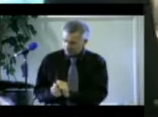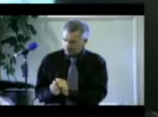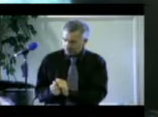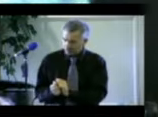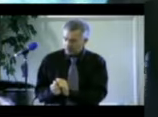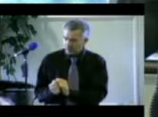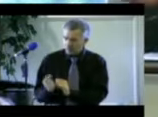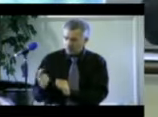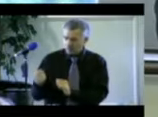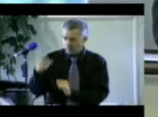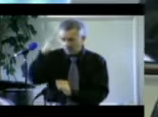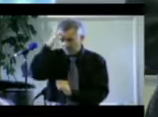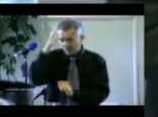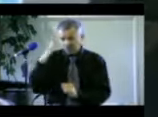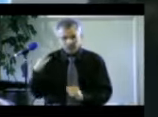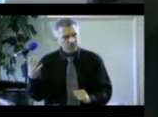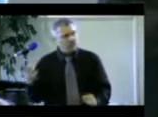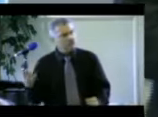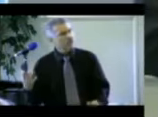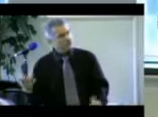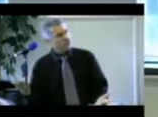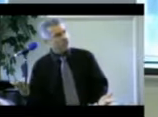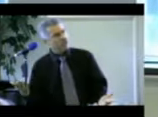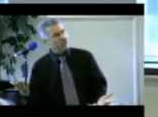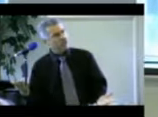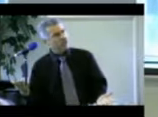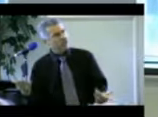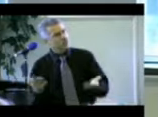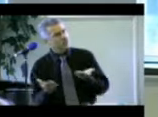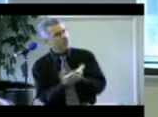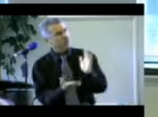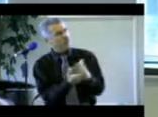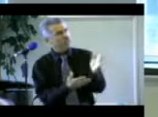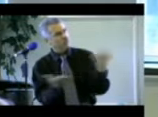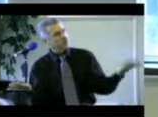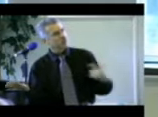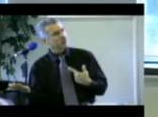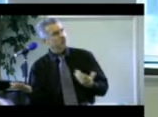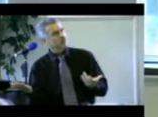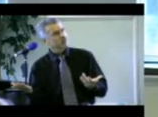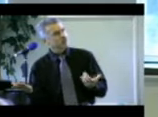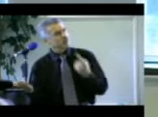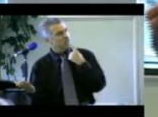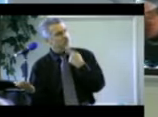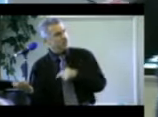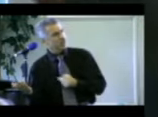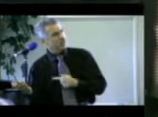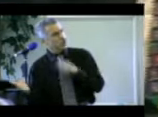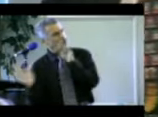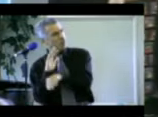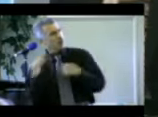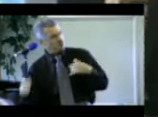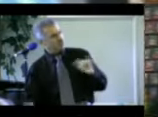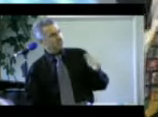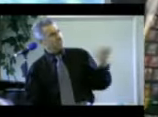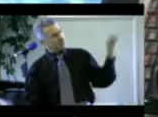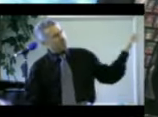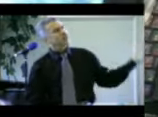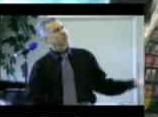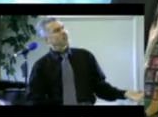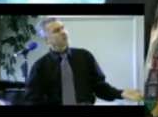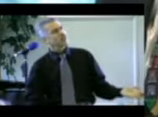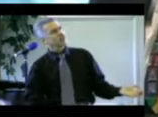guy that was in the wrong turned to him and said, "Yeah, what right do you have to tell me? Are you going to murder me like you did that other